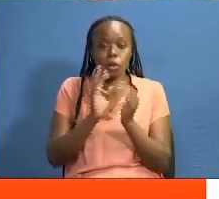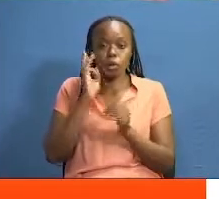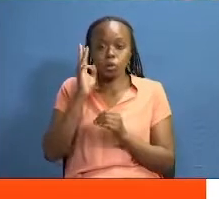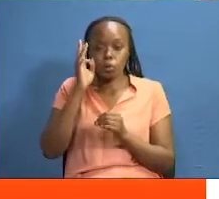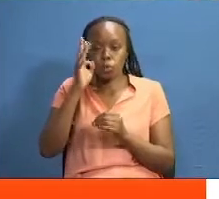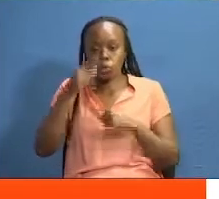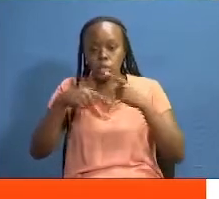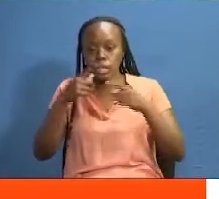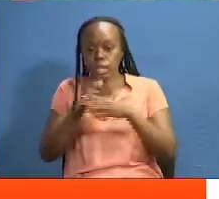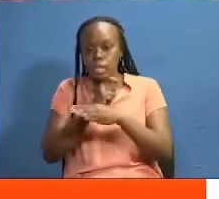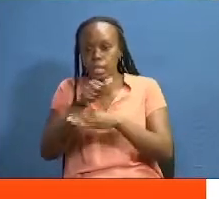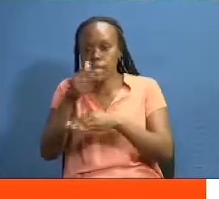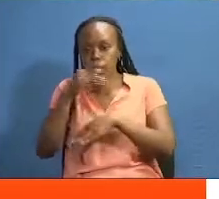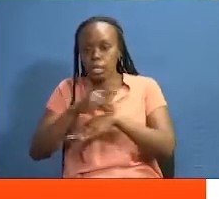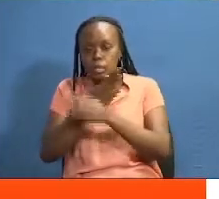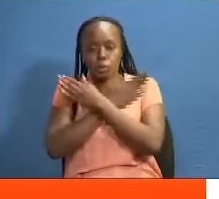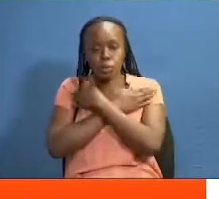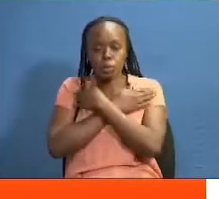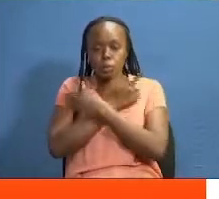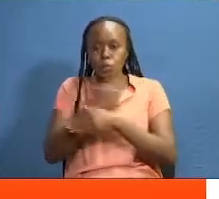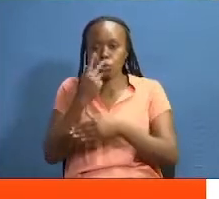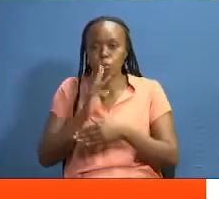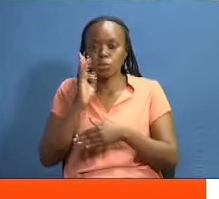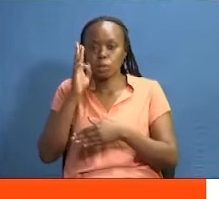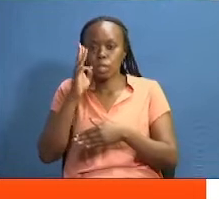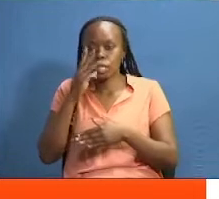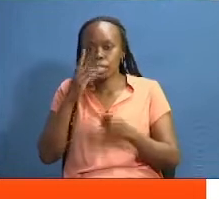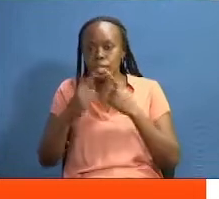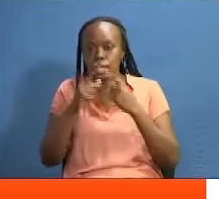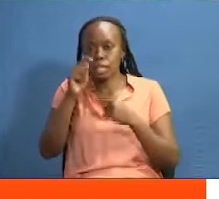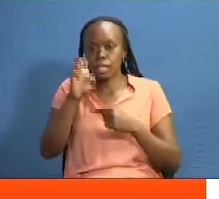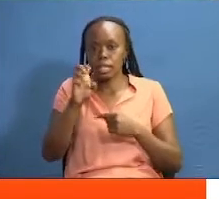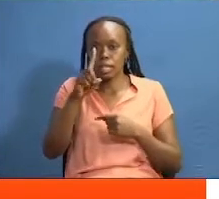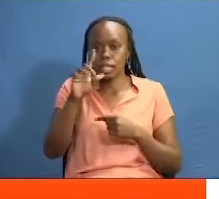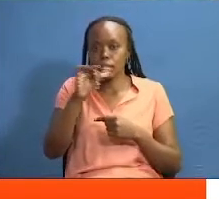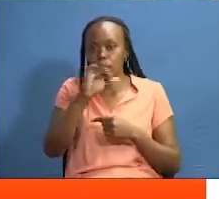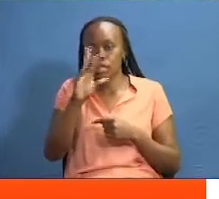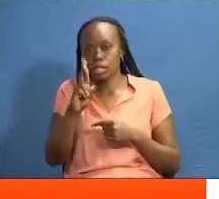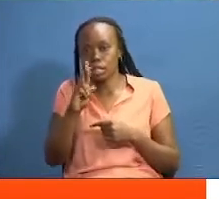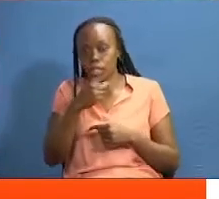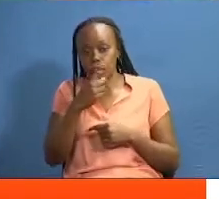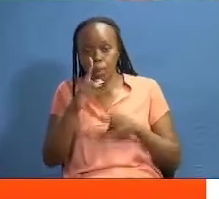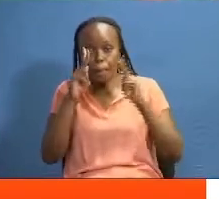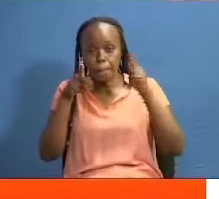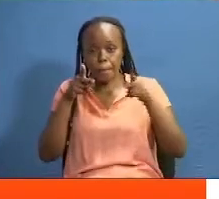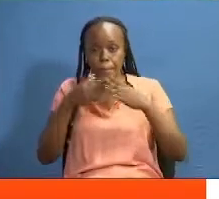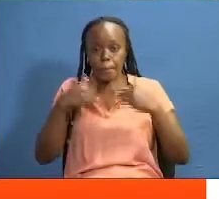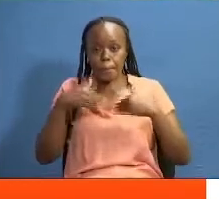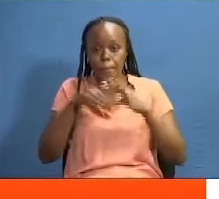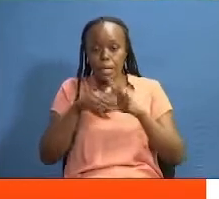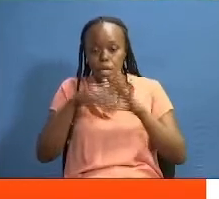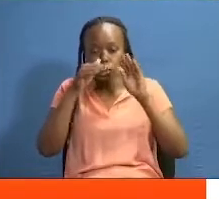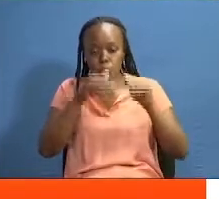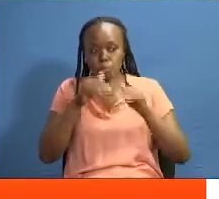was trending just the other day. A friend who was working in the bank like Airtel, he did finance. This guy has ventured into